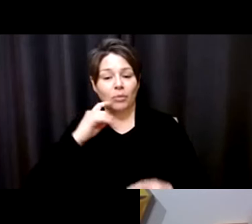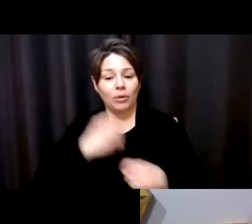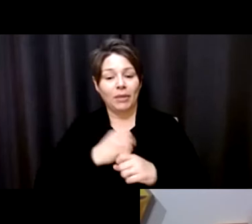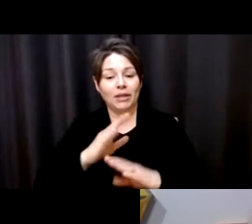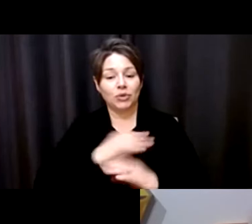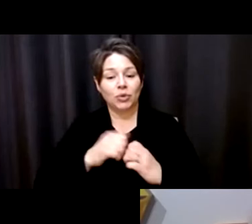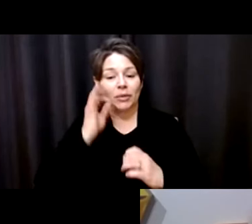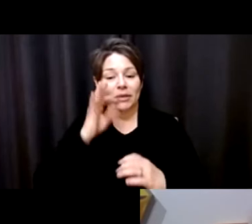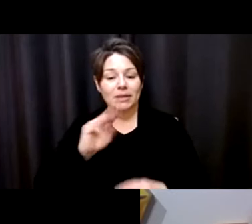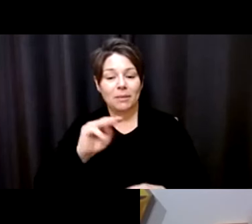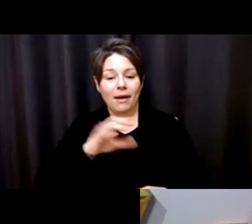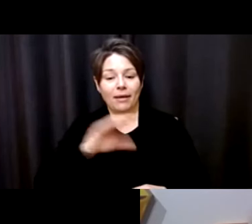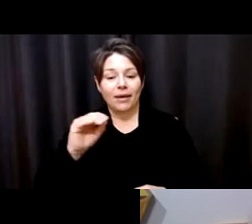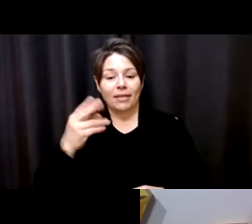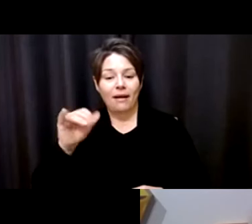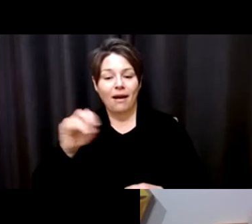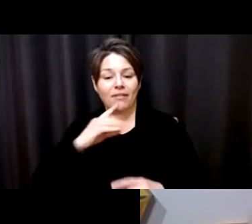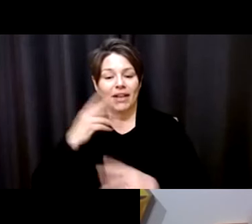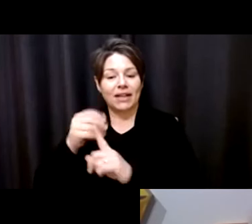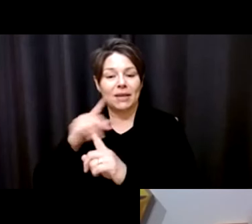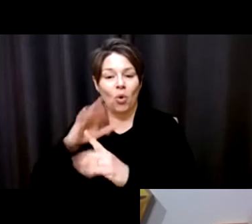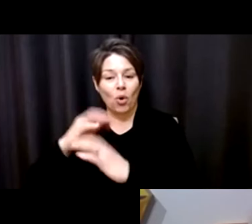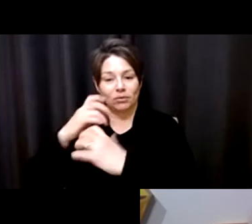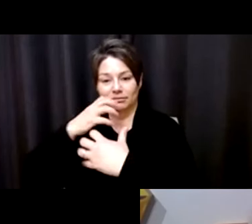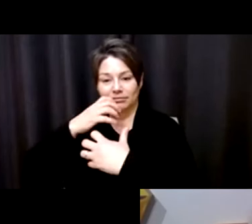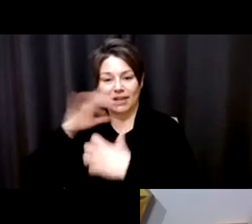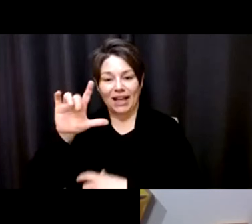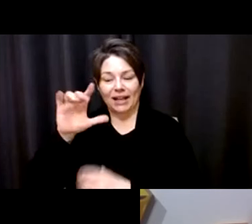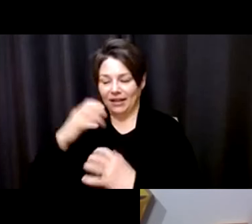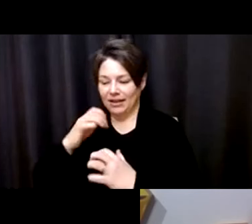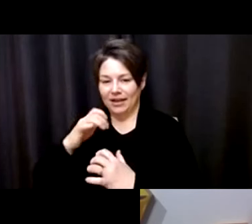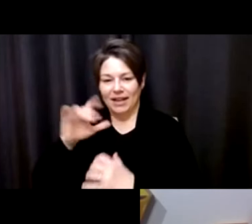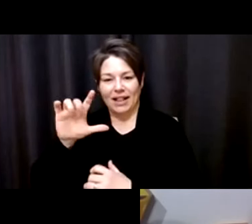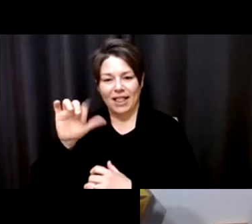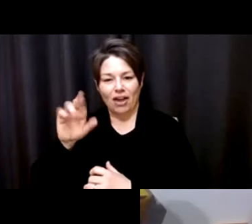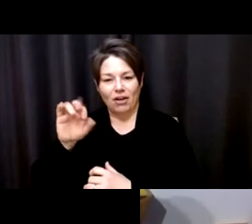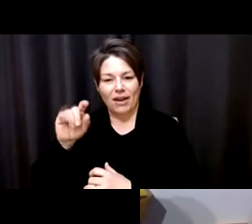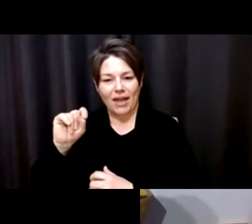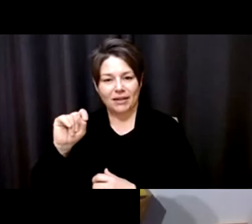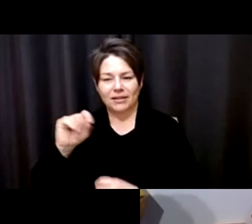Mike in the Hive and him on the clarinet. I love that. Yeah.